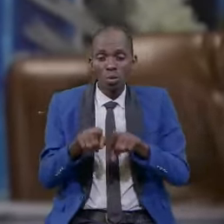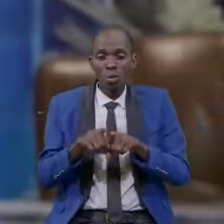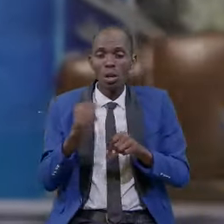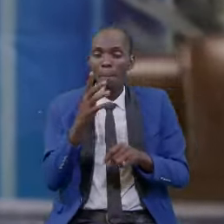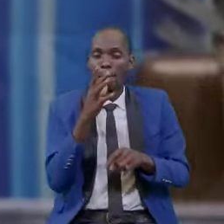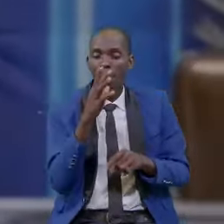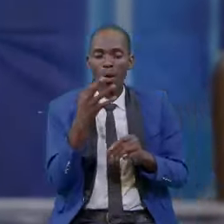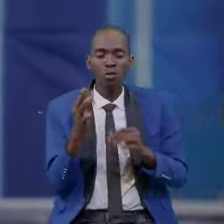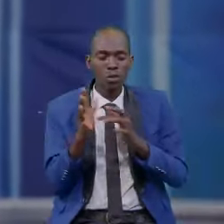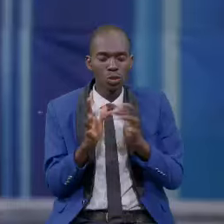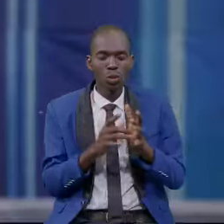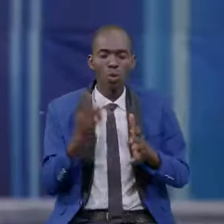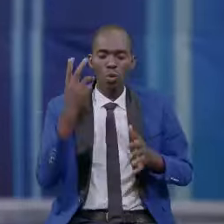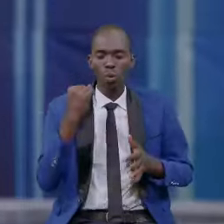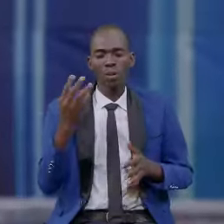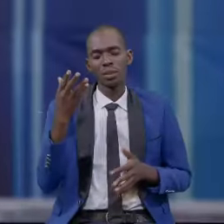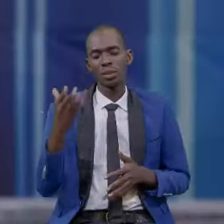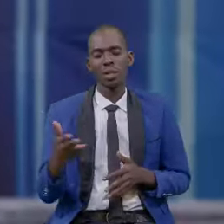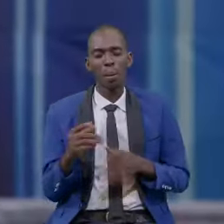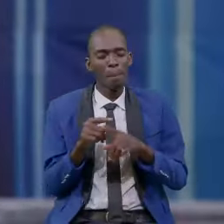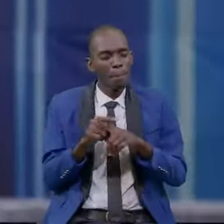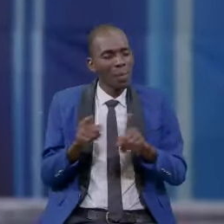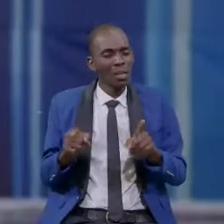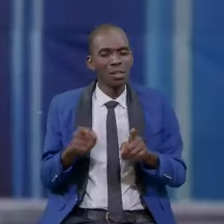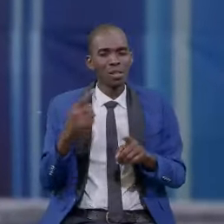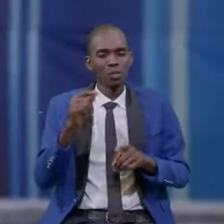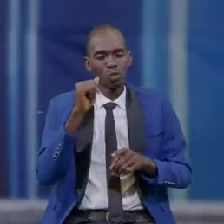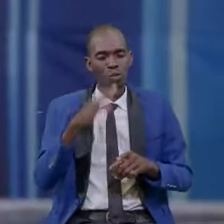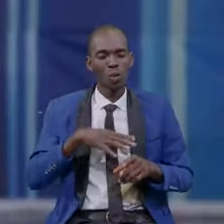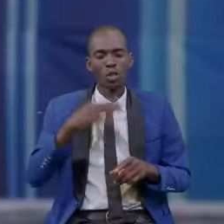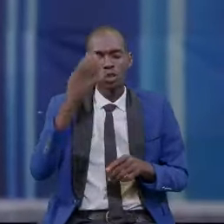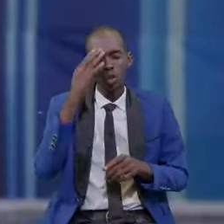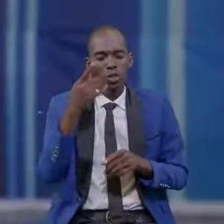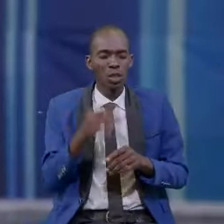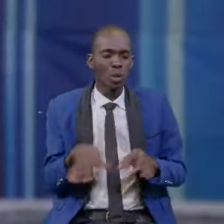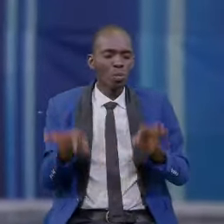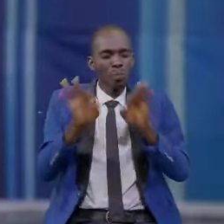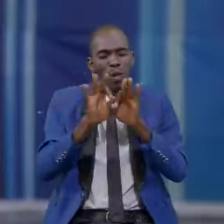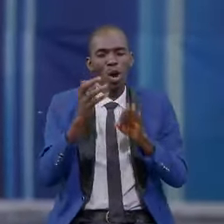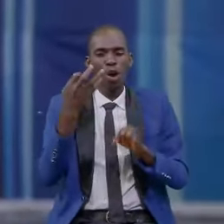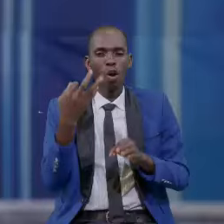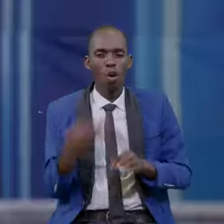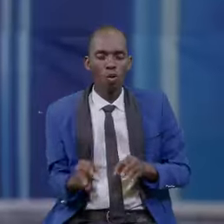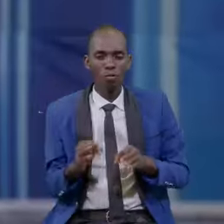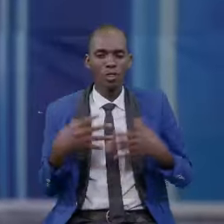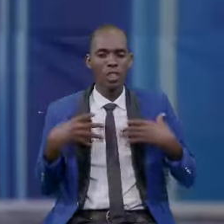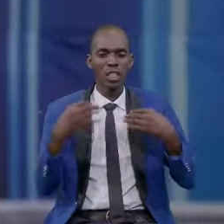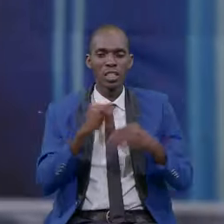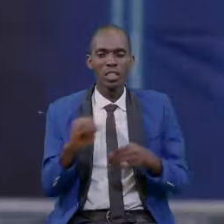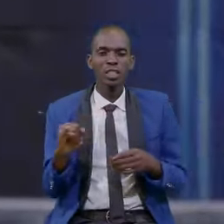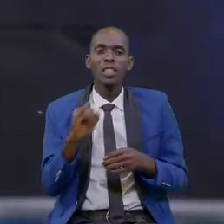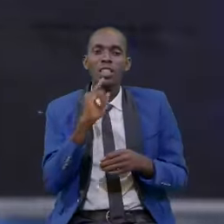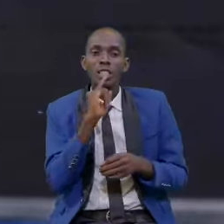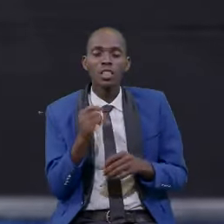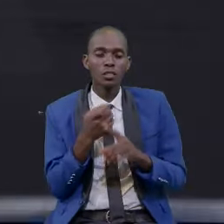knew the virtue of healing is coming from Christ, not from man, not from woman. So